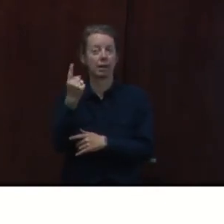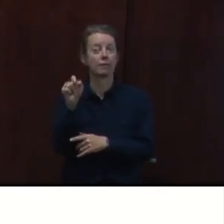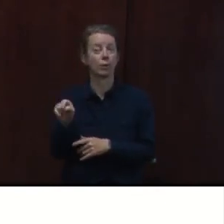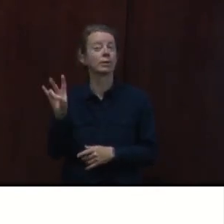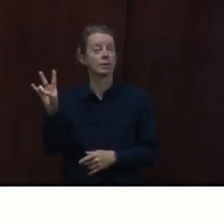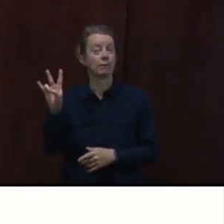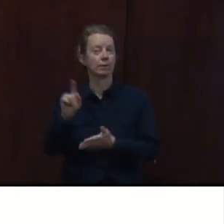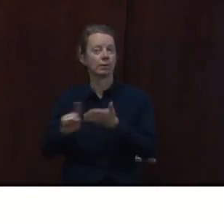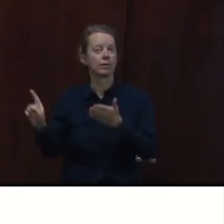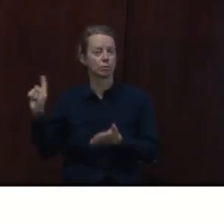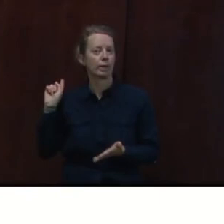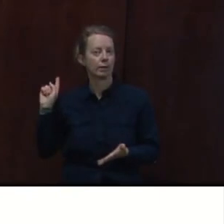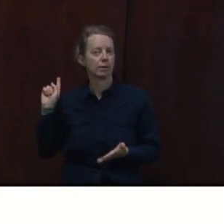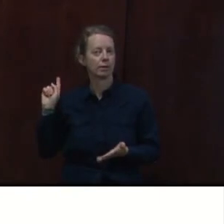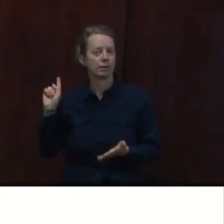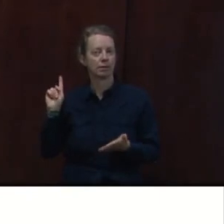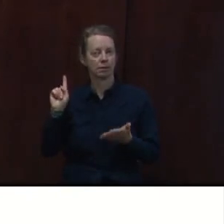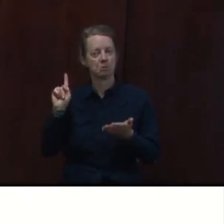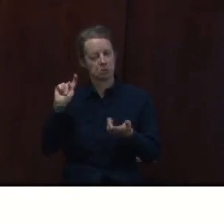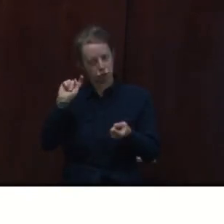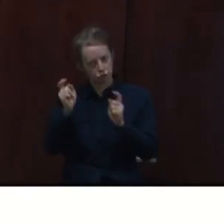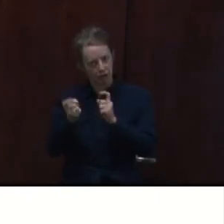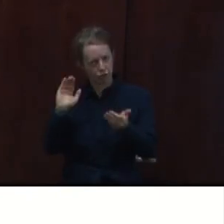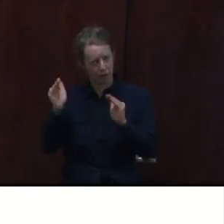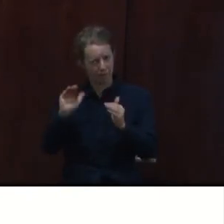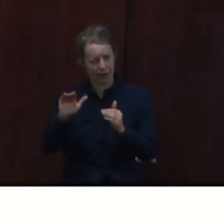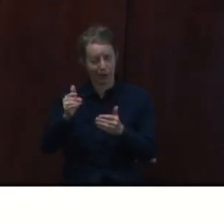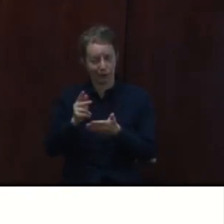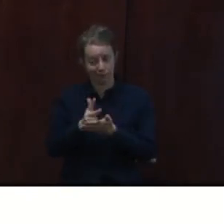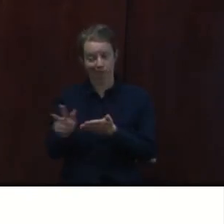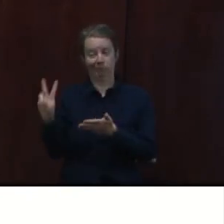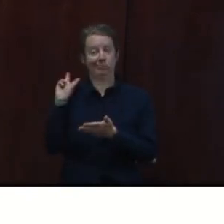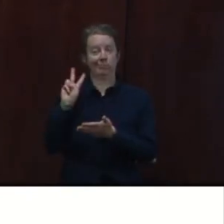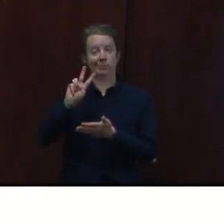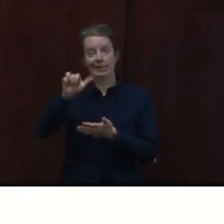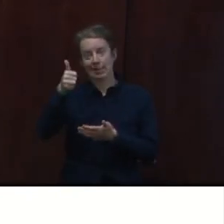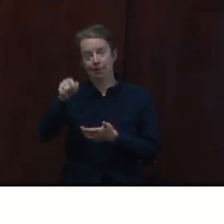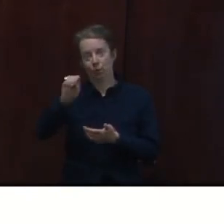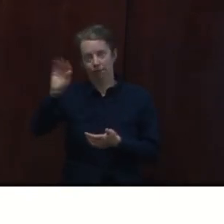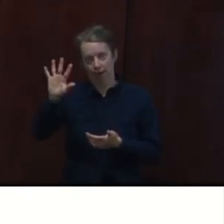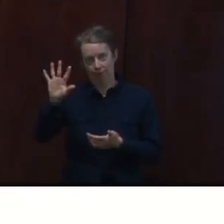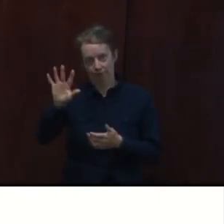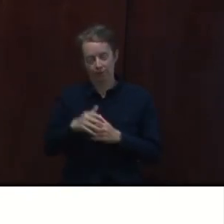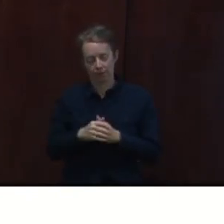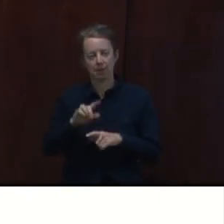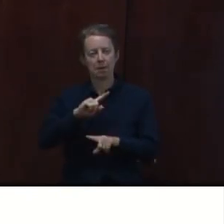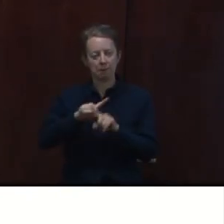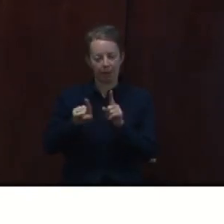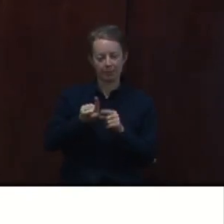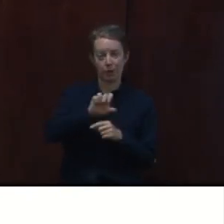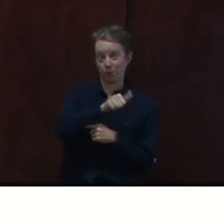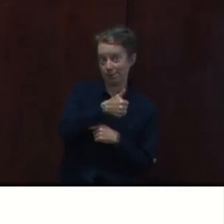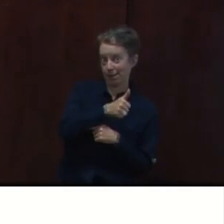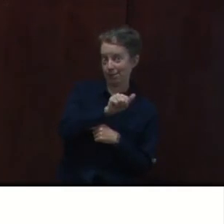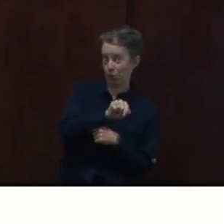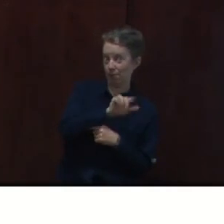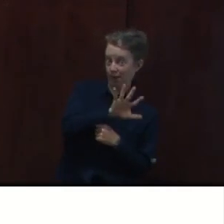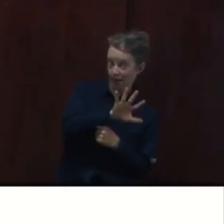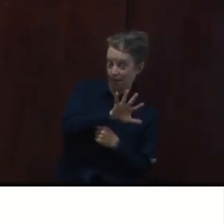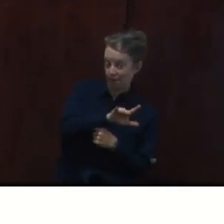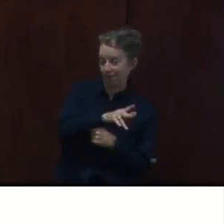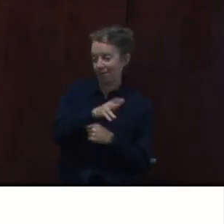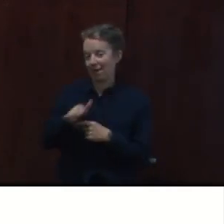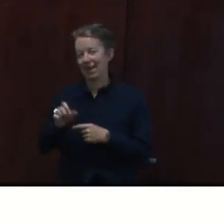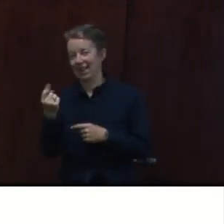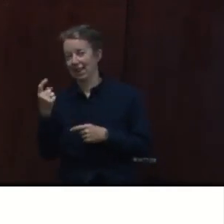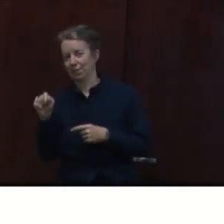11.7, which was a change from 10.5, I believe, the week before that. But in between that 10.5 and that 11.7, it had